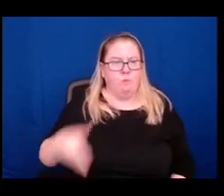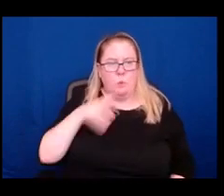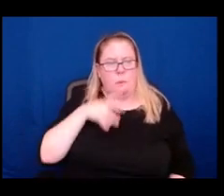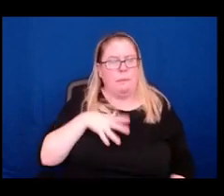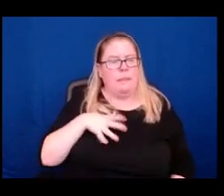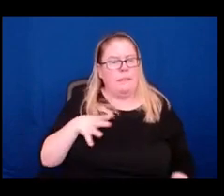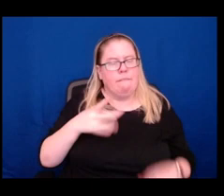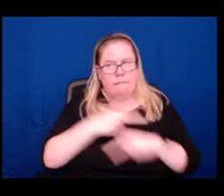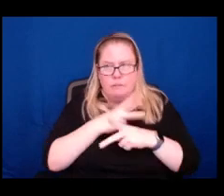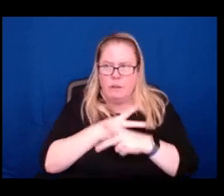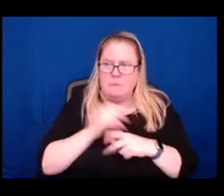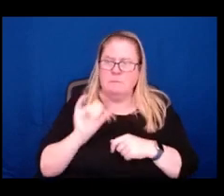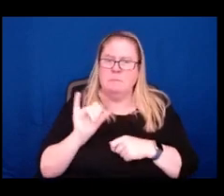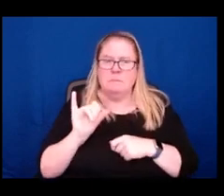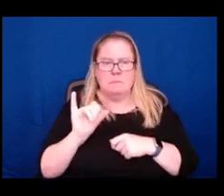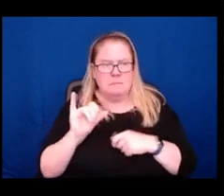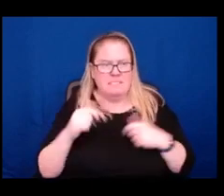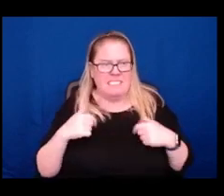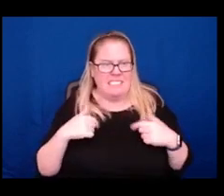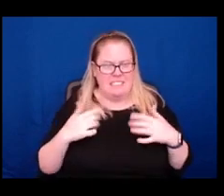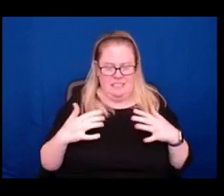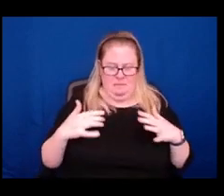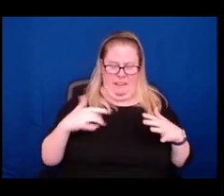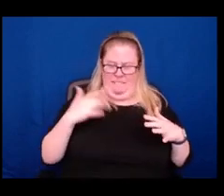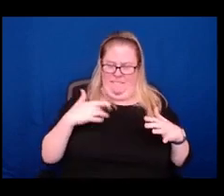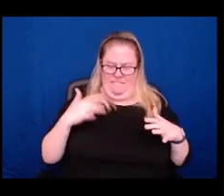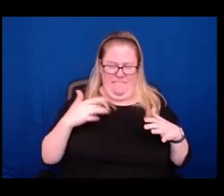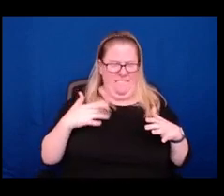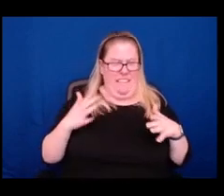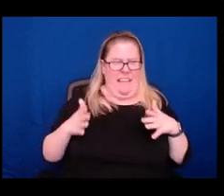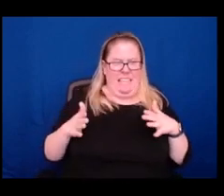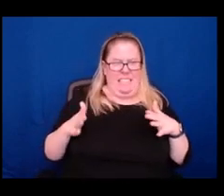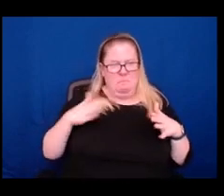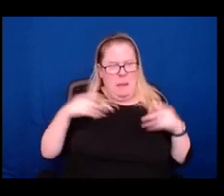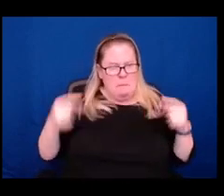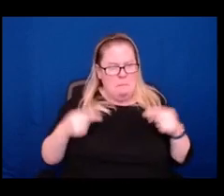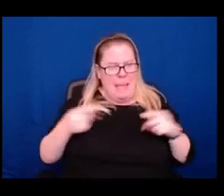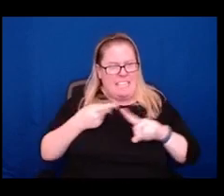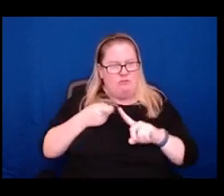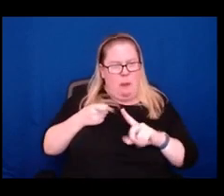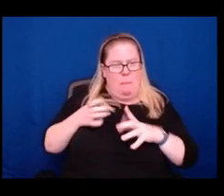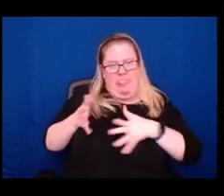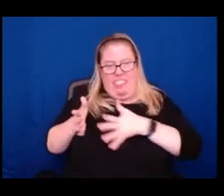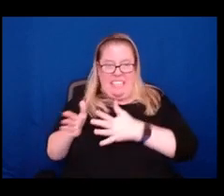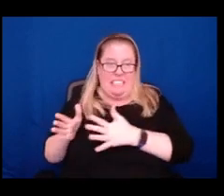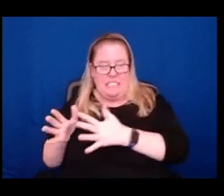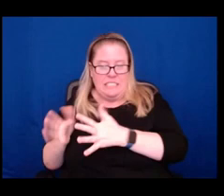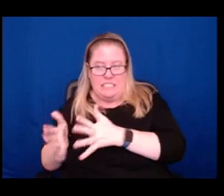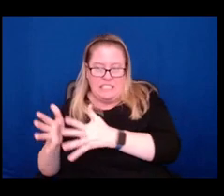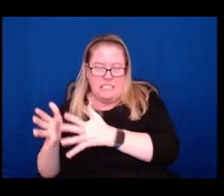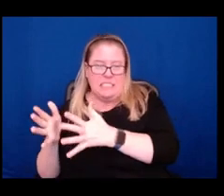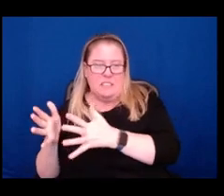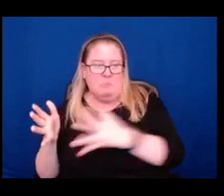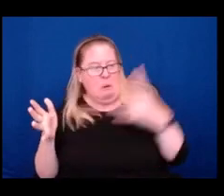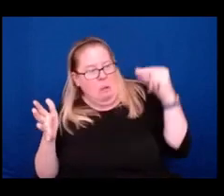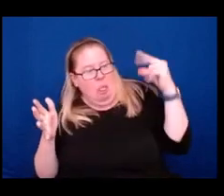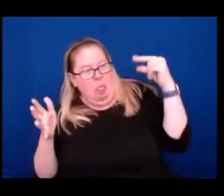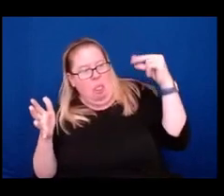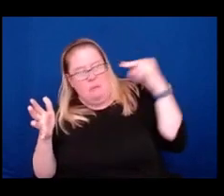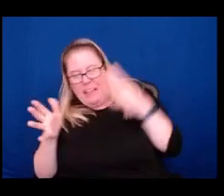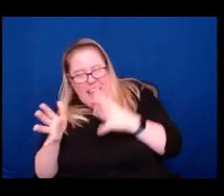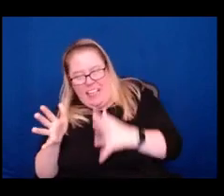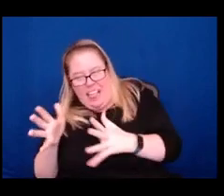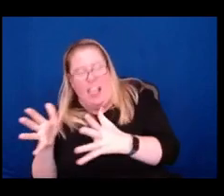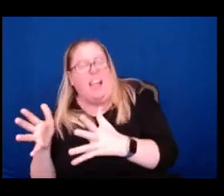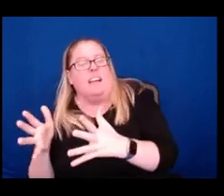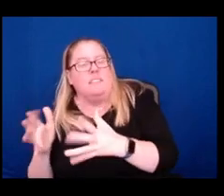out, you know, naturally, like, this is the direction I feel like this is, you know, where my pain is coming from. And so it's really great to work hand in hand. And, you